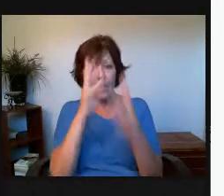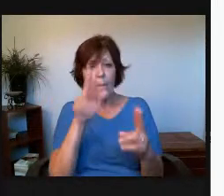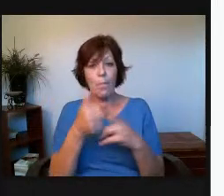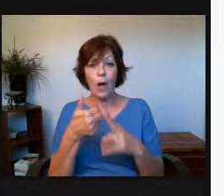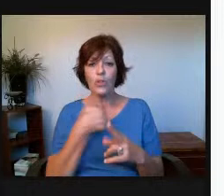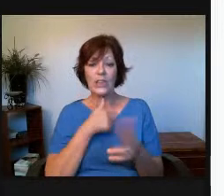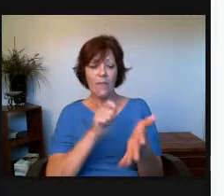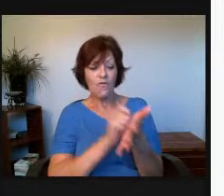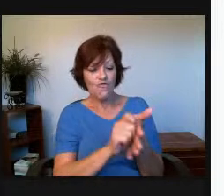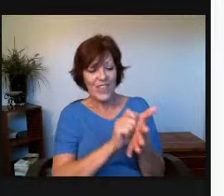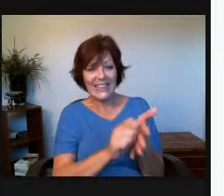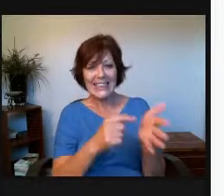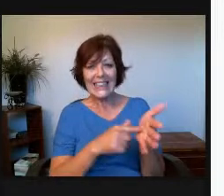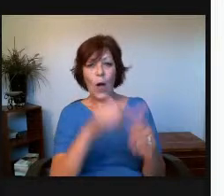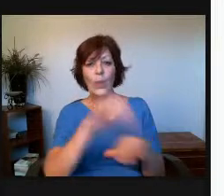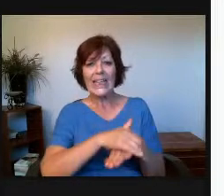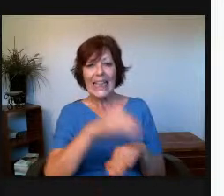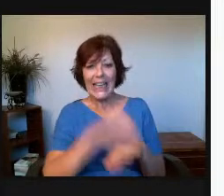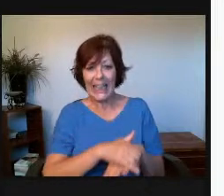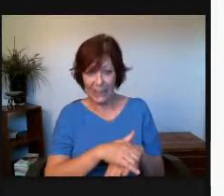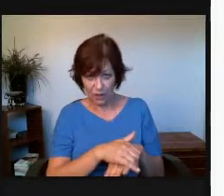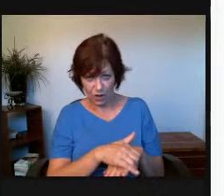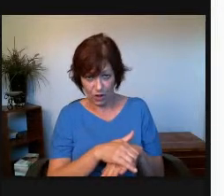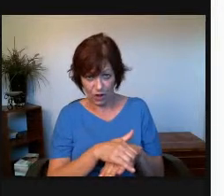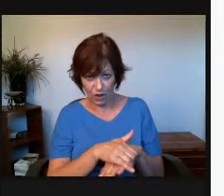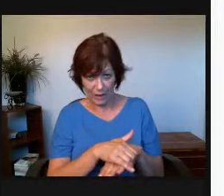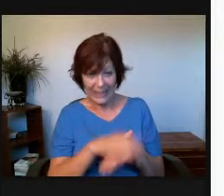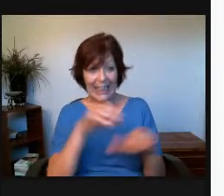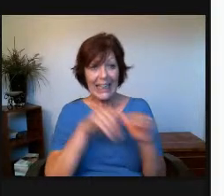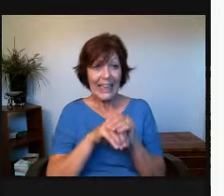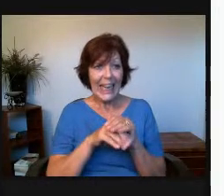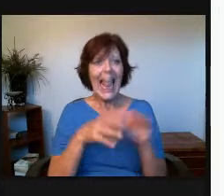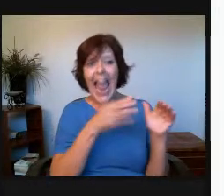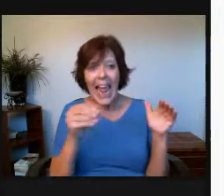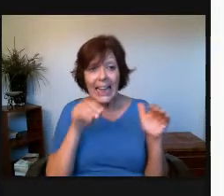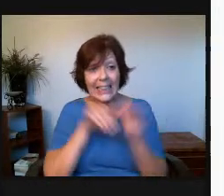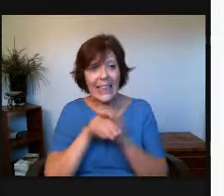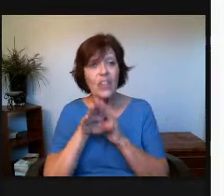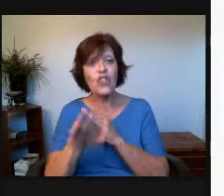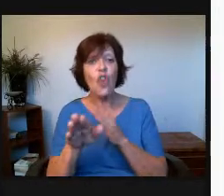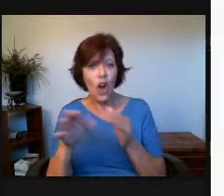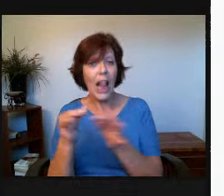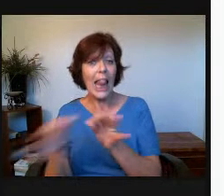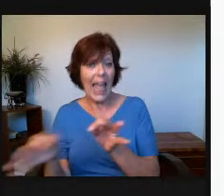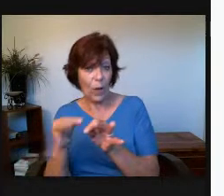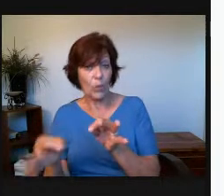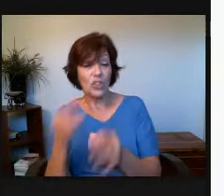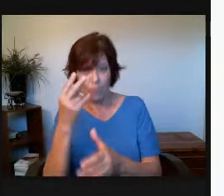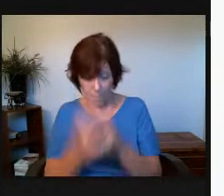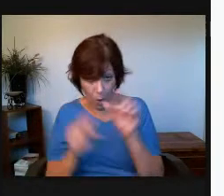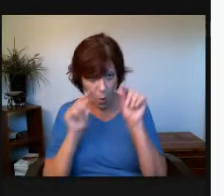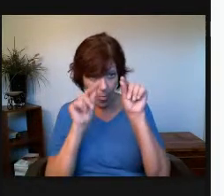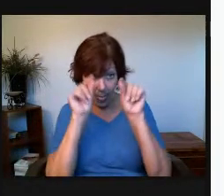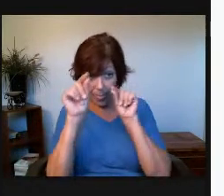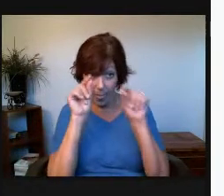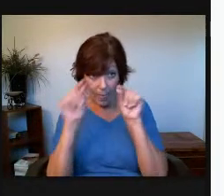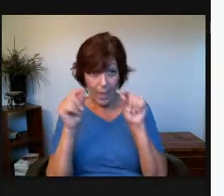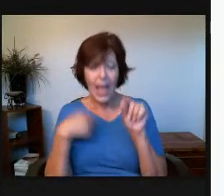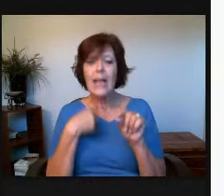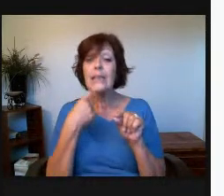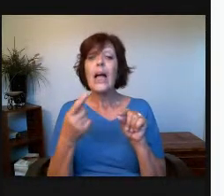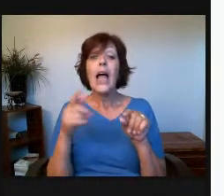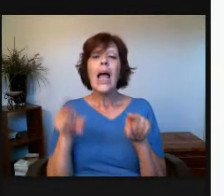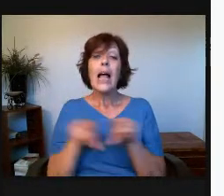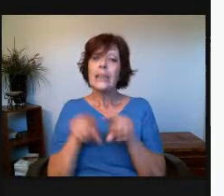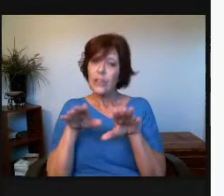written down in English and in your primary language, both of those. I can tell you as a child who did